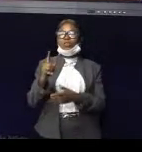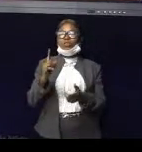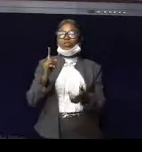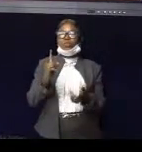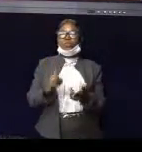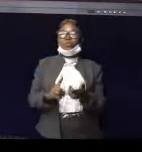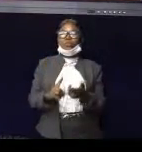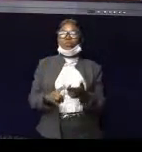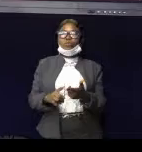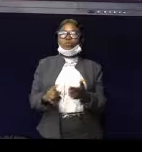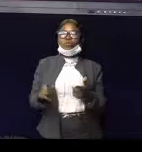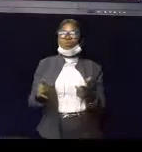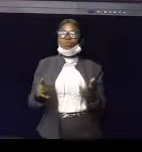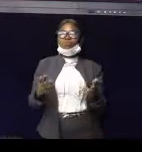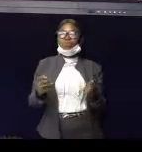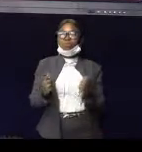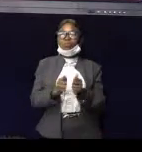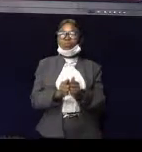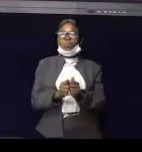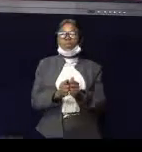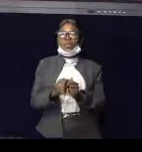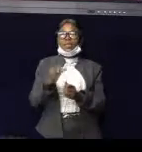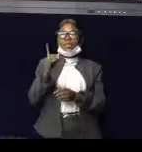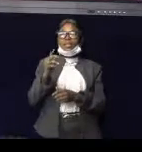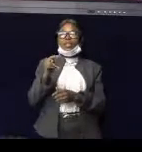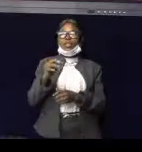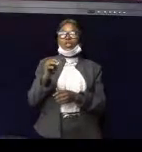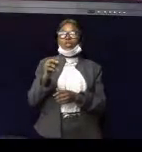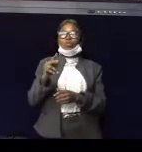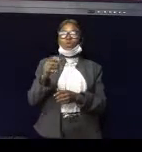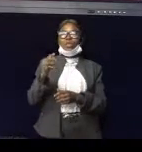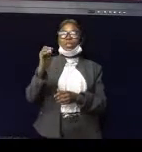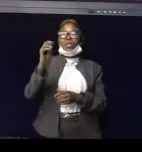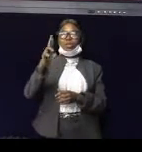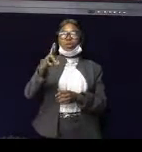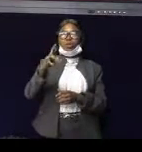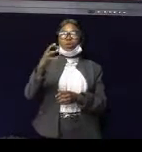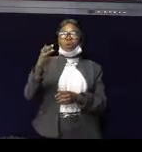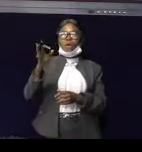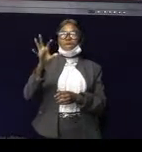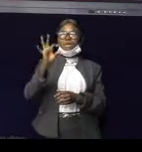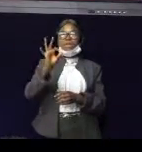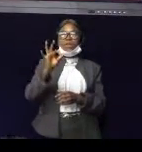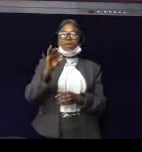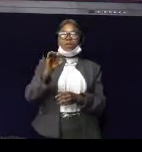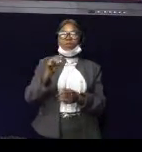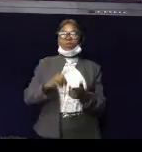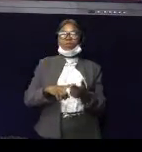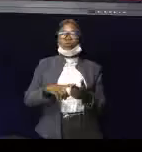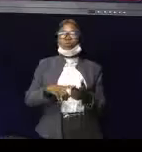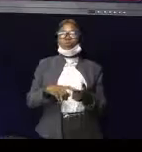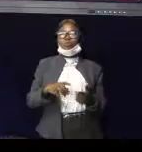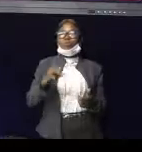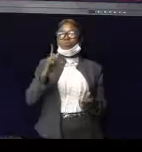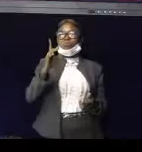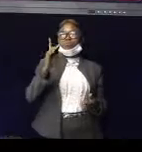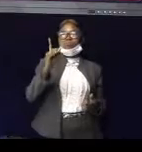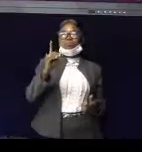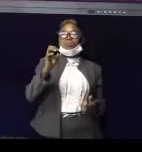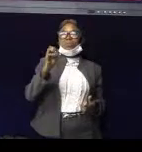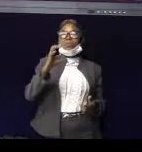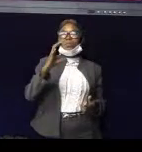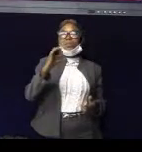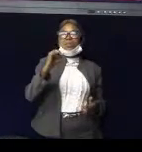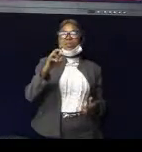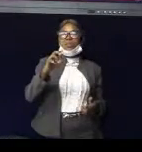without needing to divide. Fractions that have a denominator of 9. You must have realized by now that changing